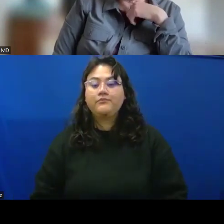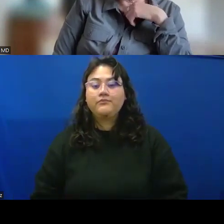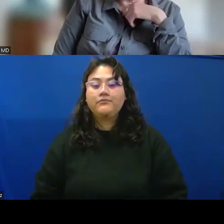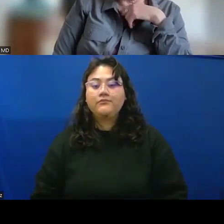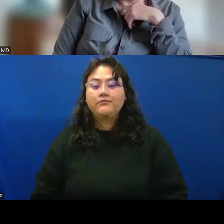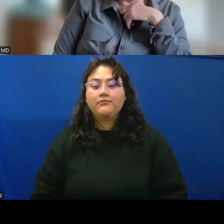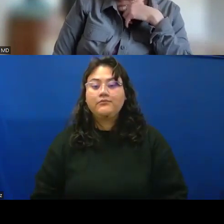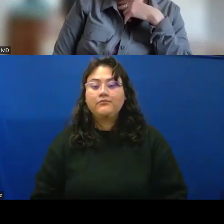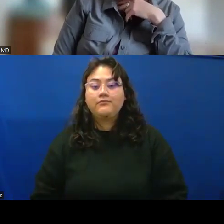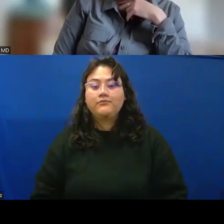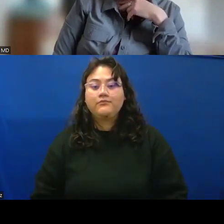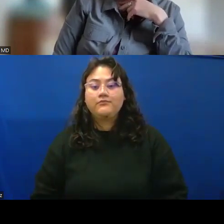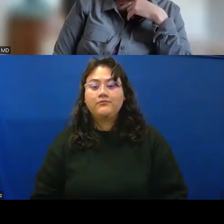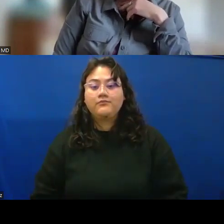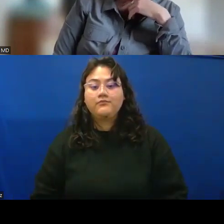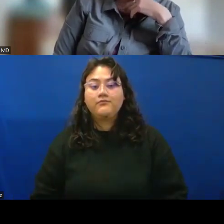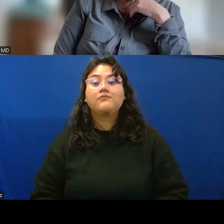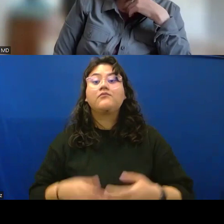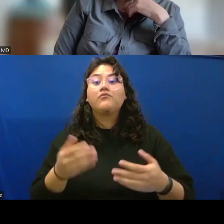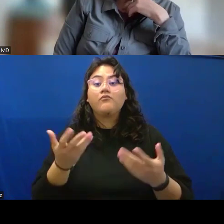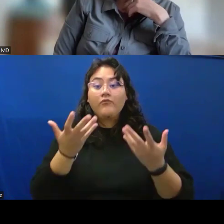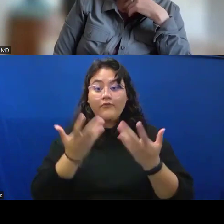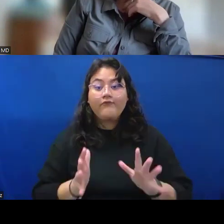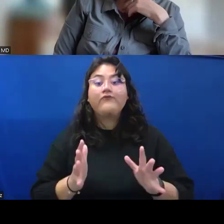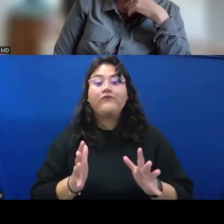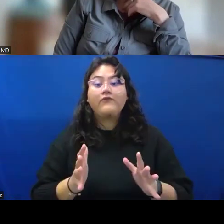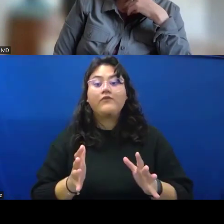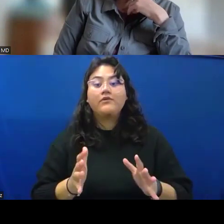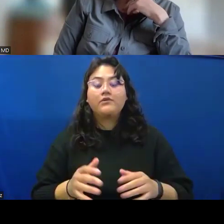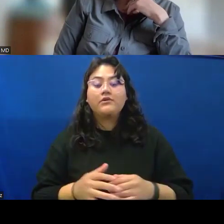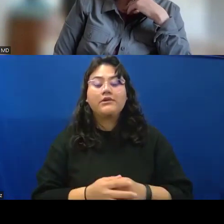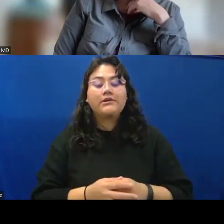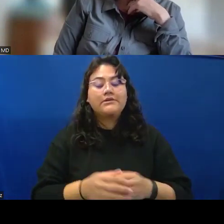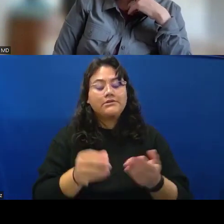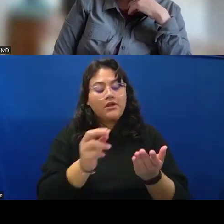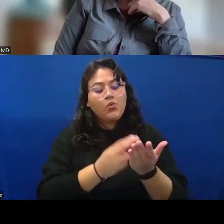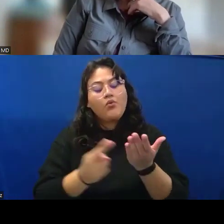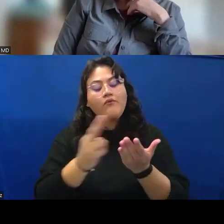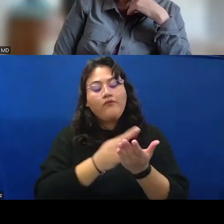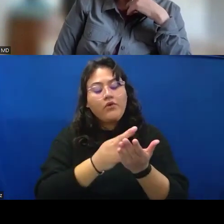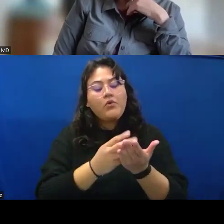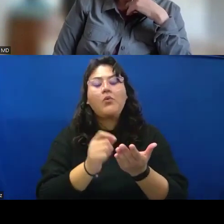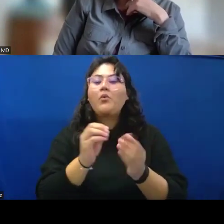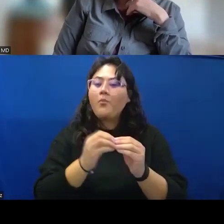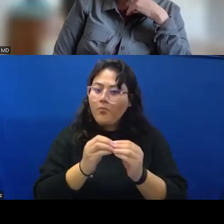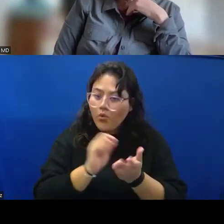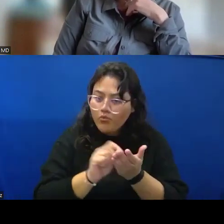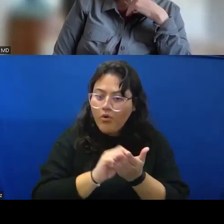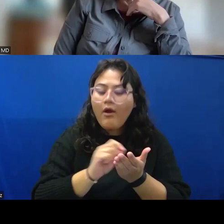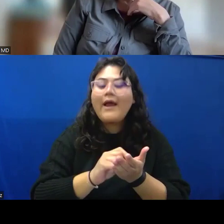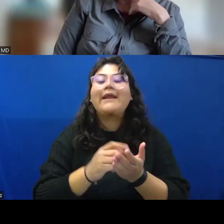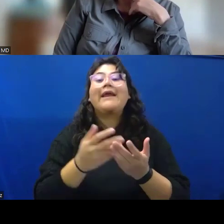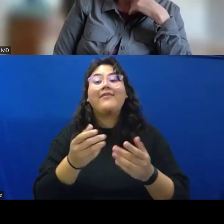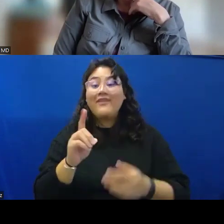Once it meets approval, the research and the writing begins, which takes a few years. When a first draft is ready, it goes